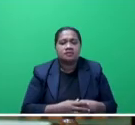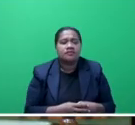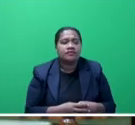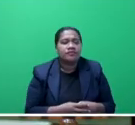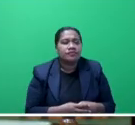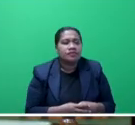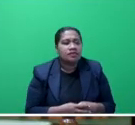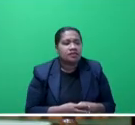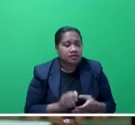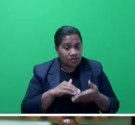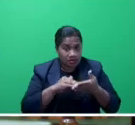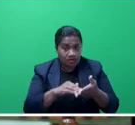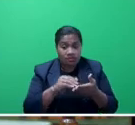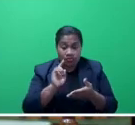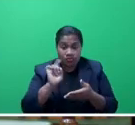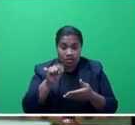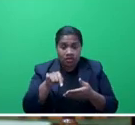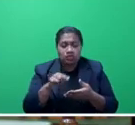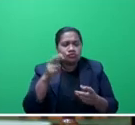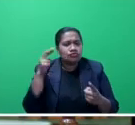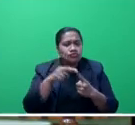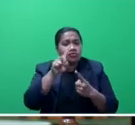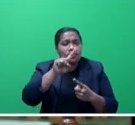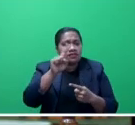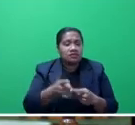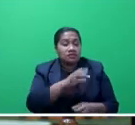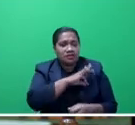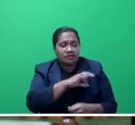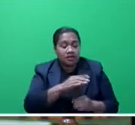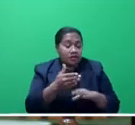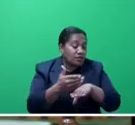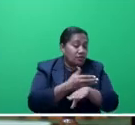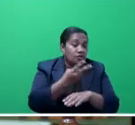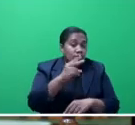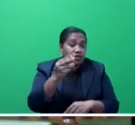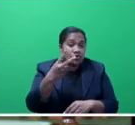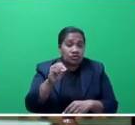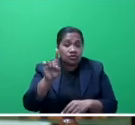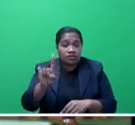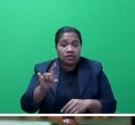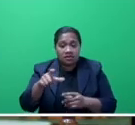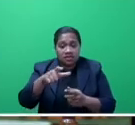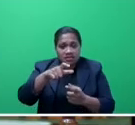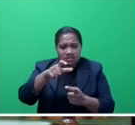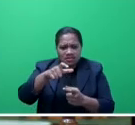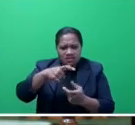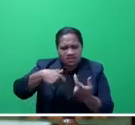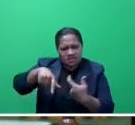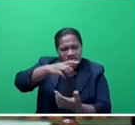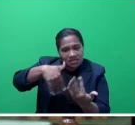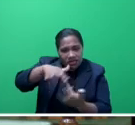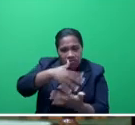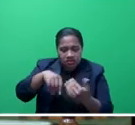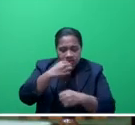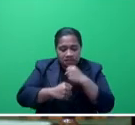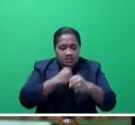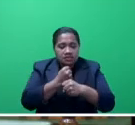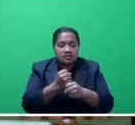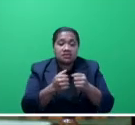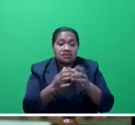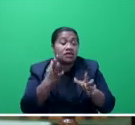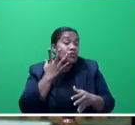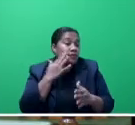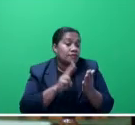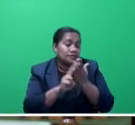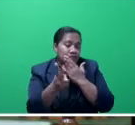coverage to reach 1,000 beneficiaries before the 2021 cyclone season begins in November. To support this groundbreaking initiative,